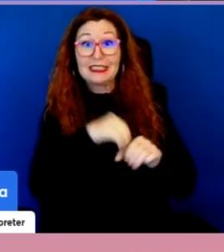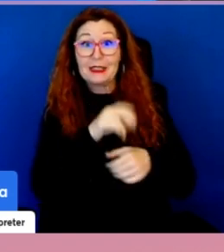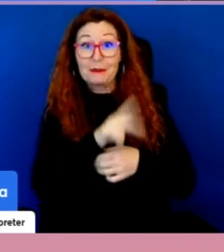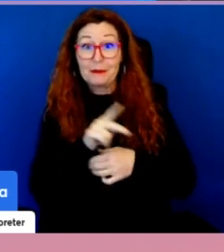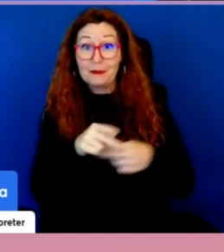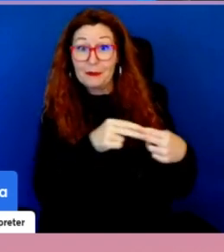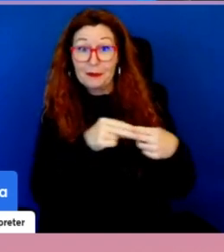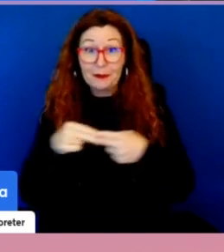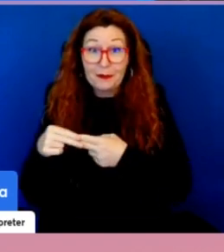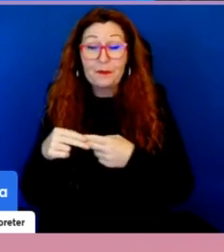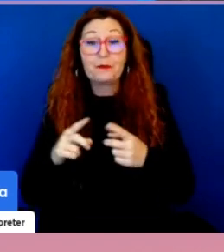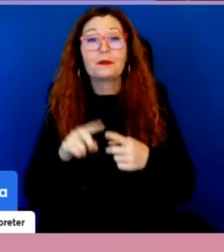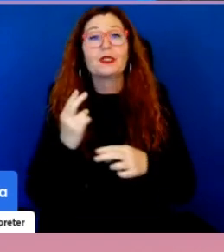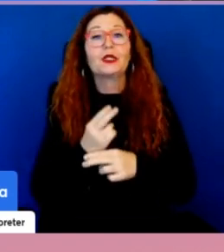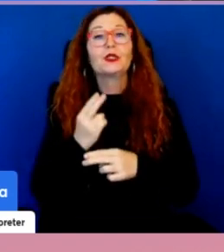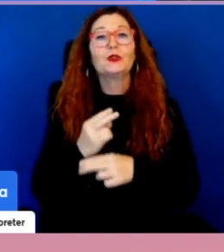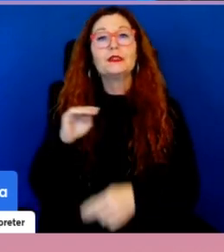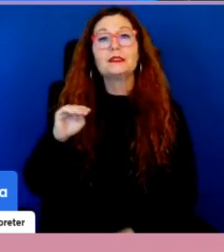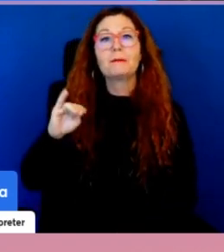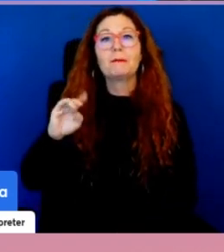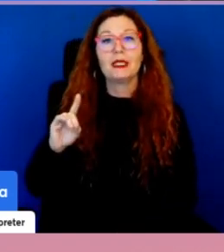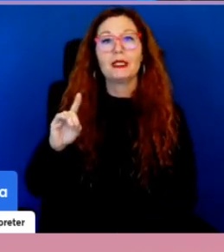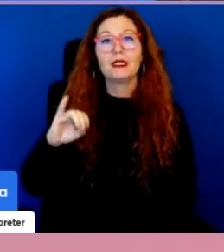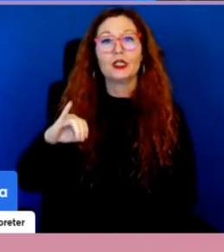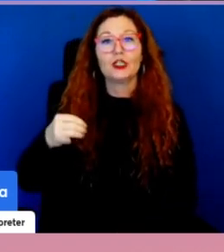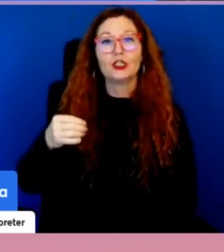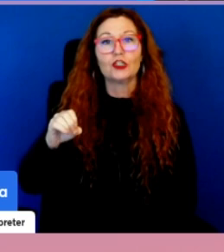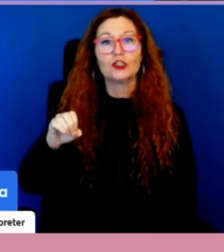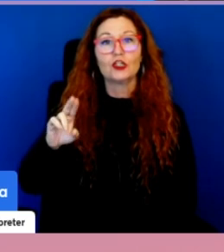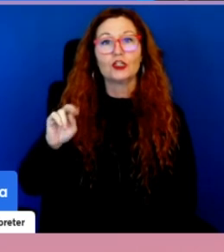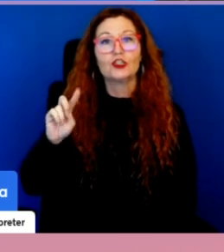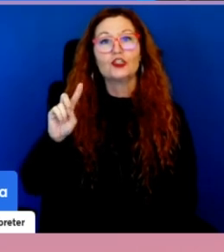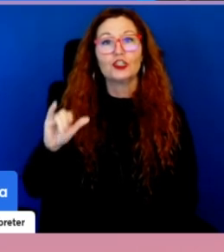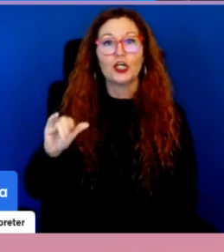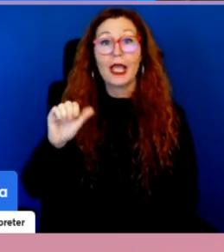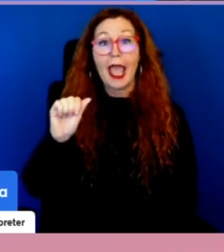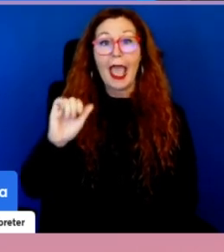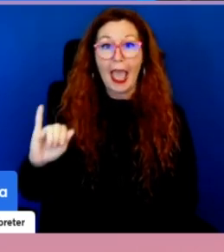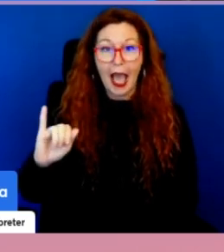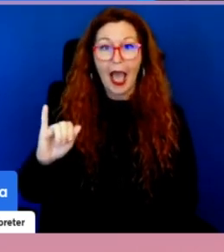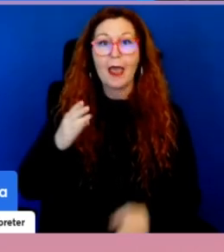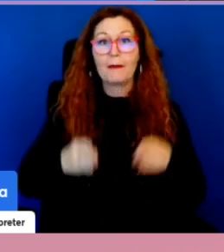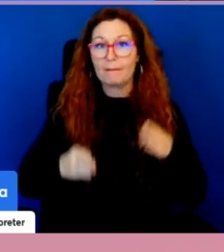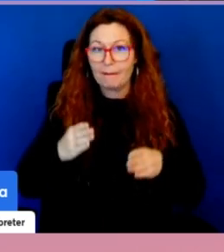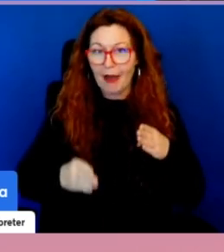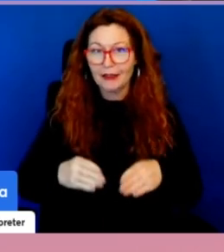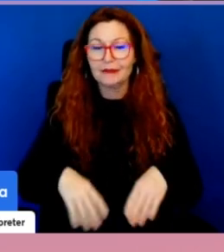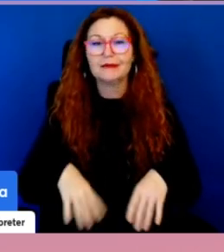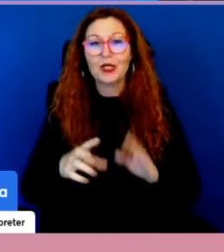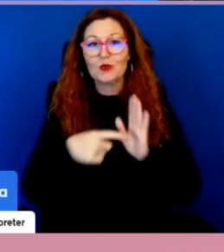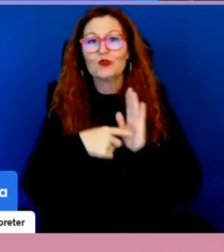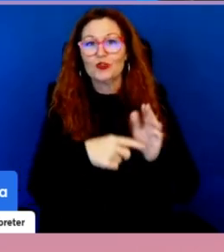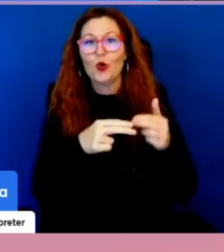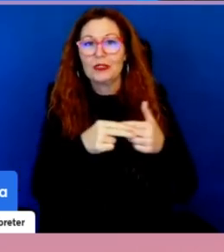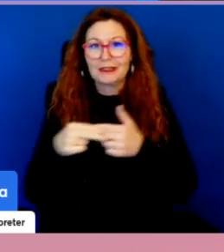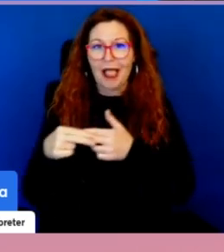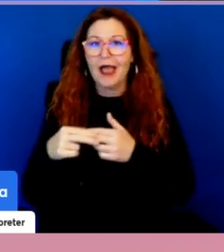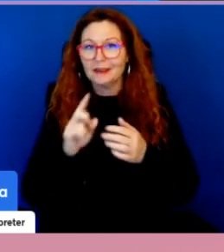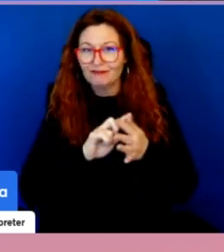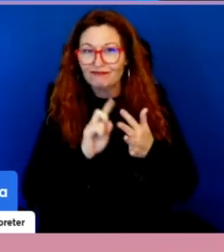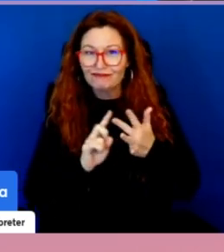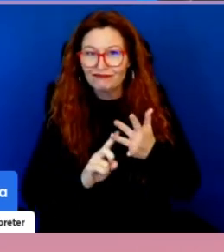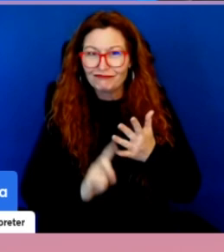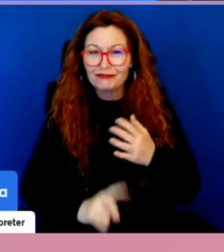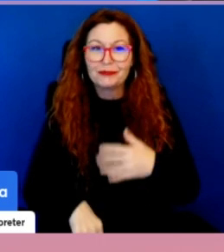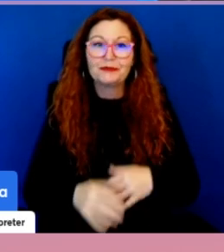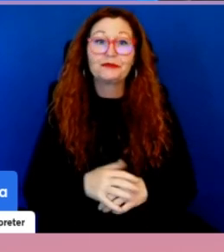Midjourney AI bot. And I've got all the prompts in the slide, so you should be able to see how I got them when I share these after. So, Little Big